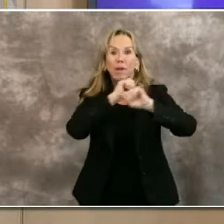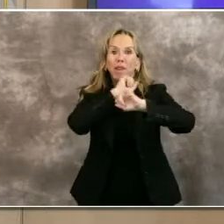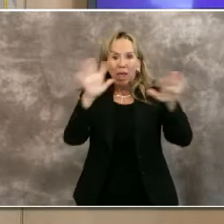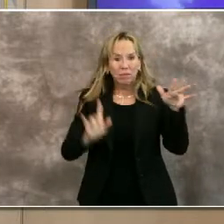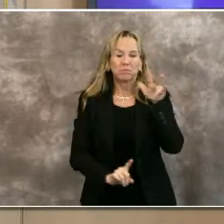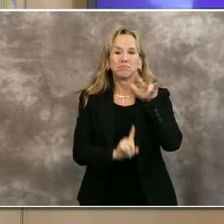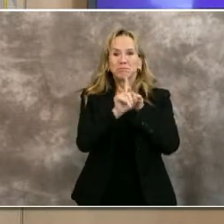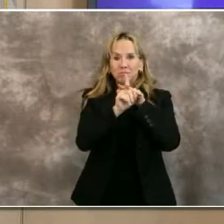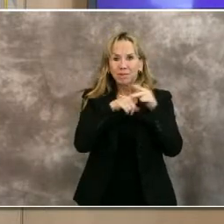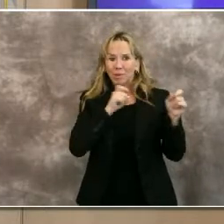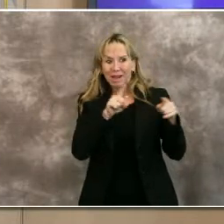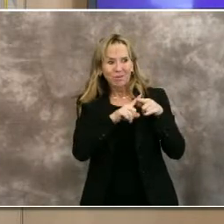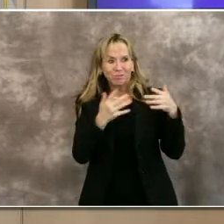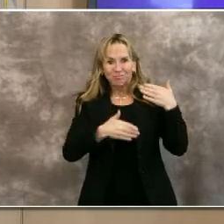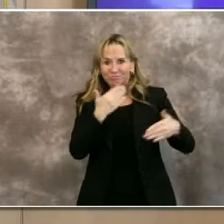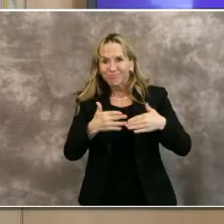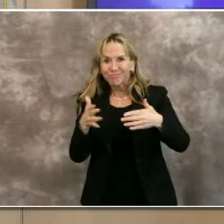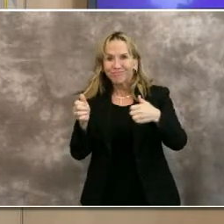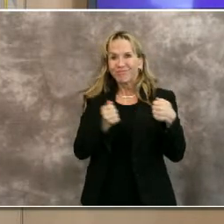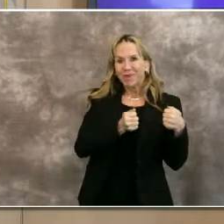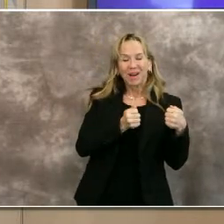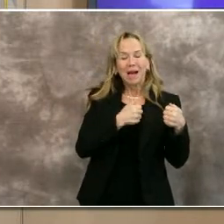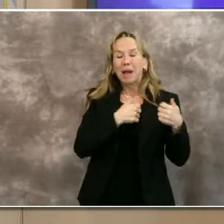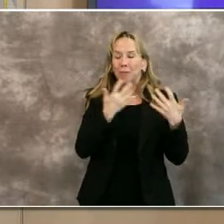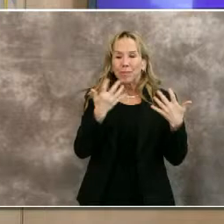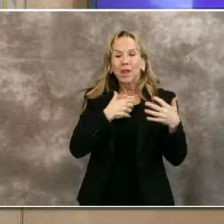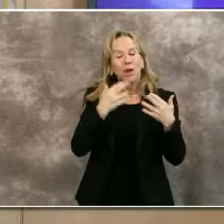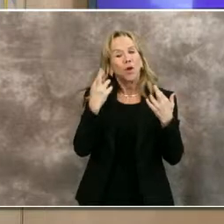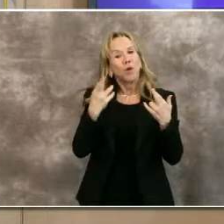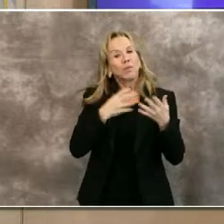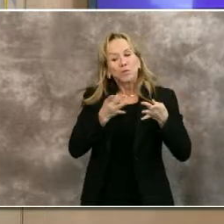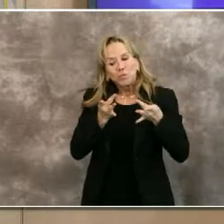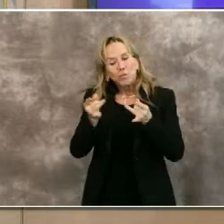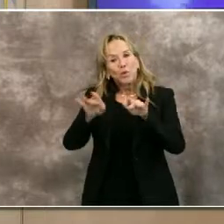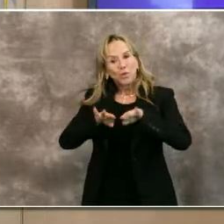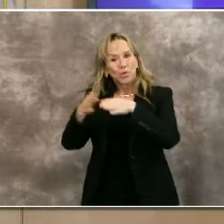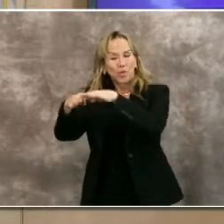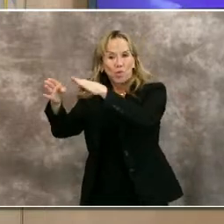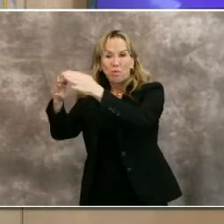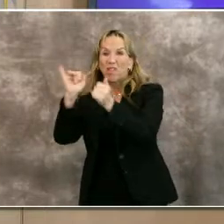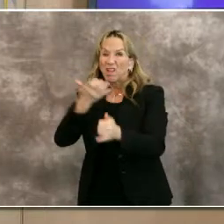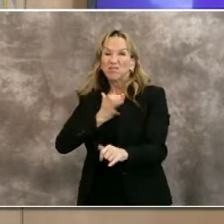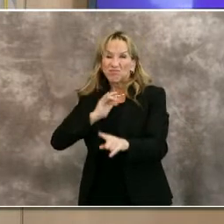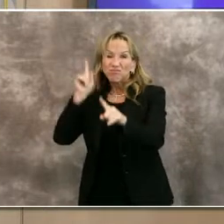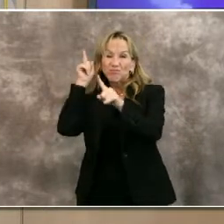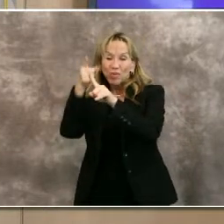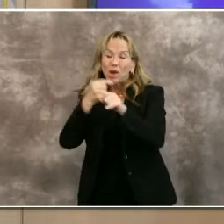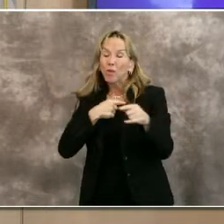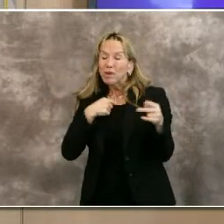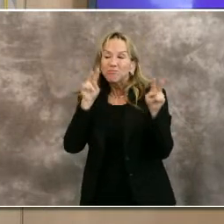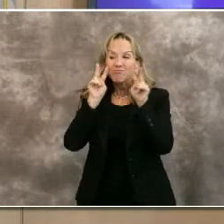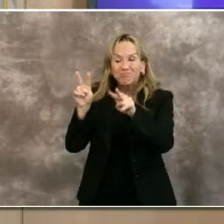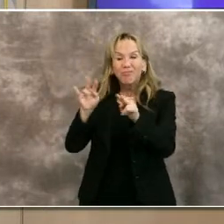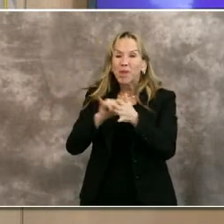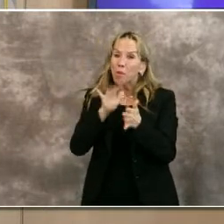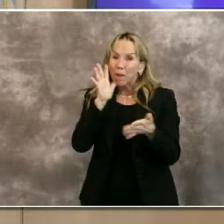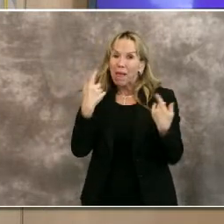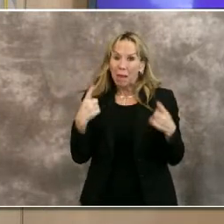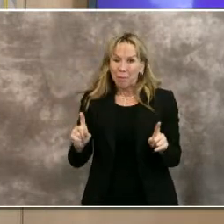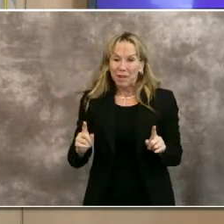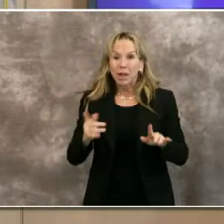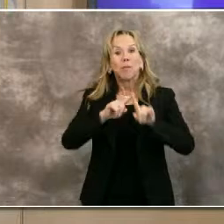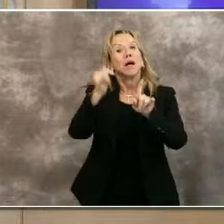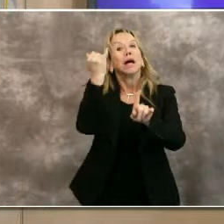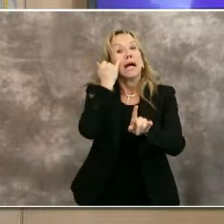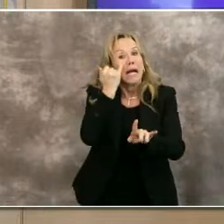and we continue on a smooth reopening. That's been the aim from the very beginning, and that's certainly what we hope will happen. But in the unfortunate event, that's why